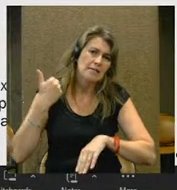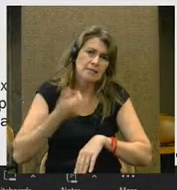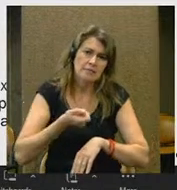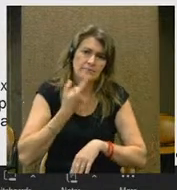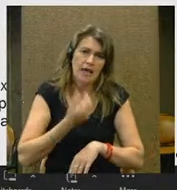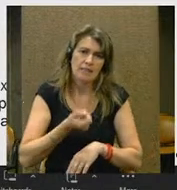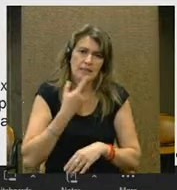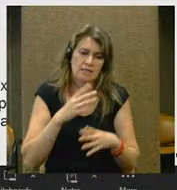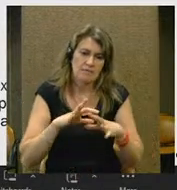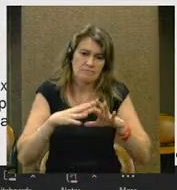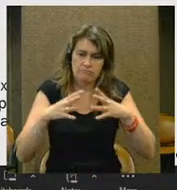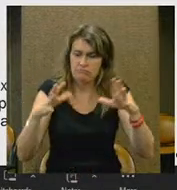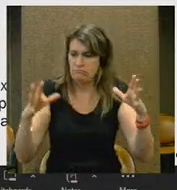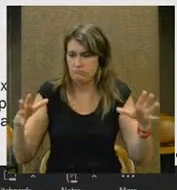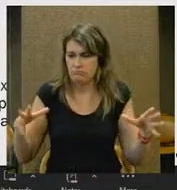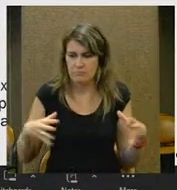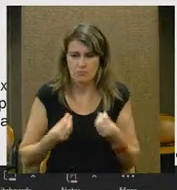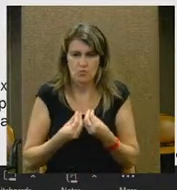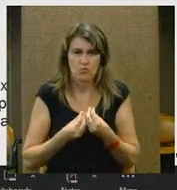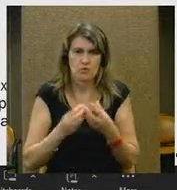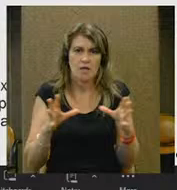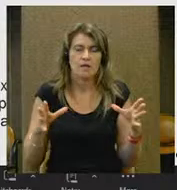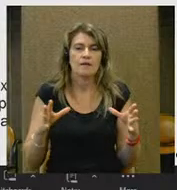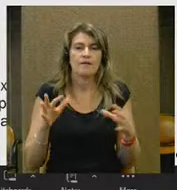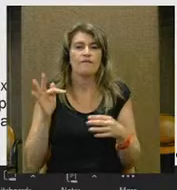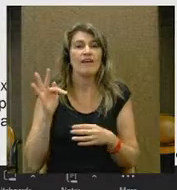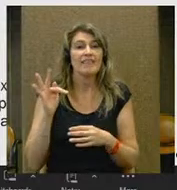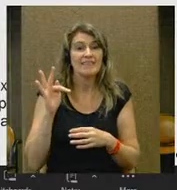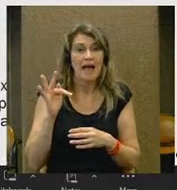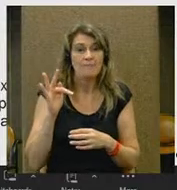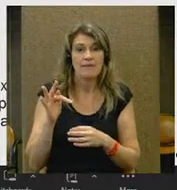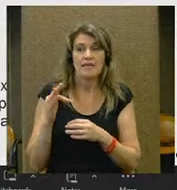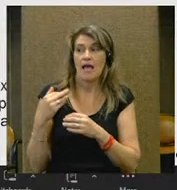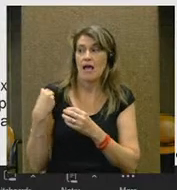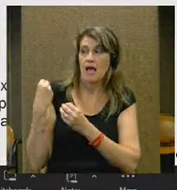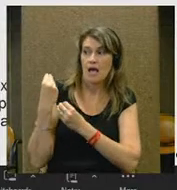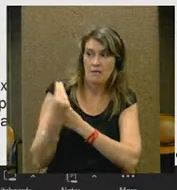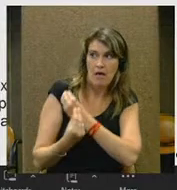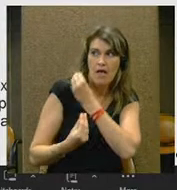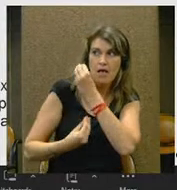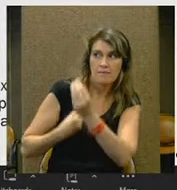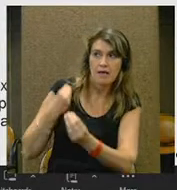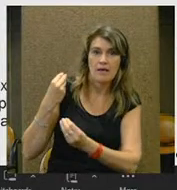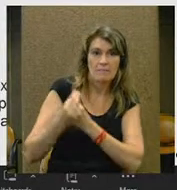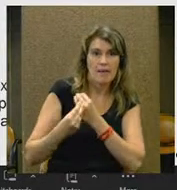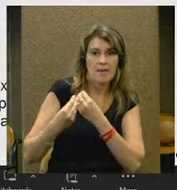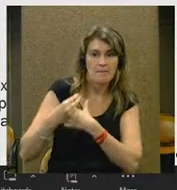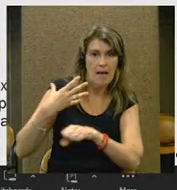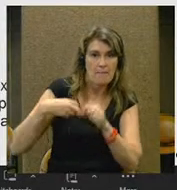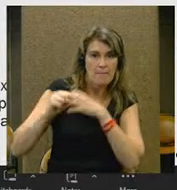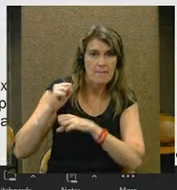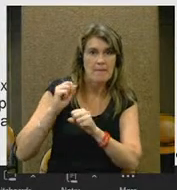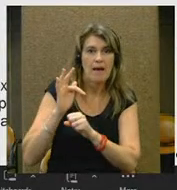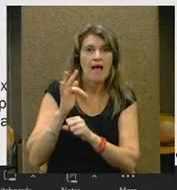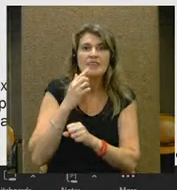fentanyl became entrenched in different communities, and it was so potent and it was so cheap, in some